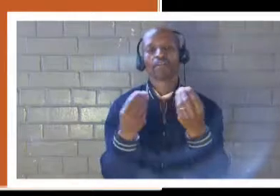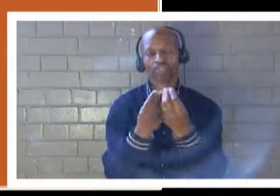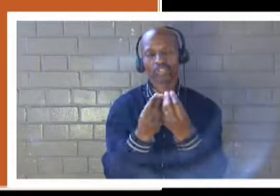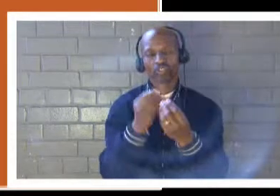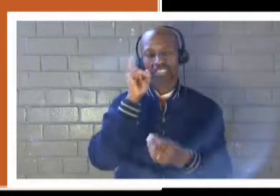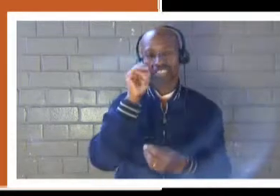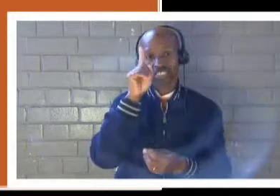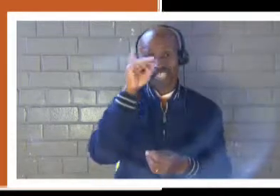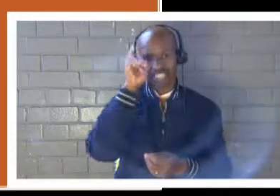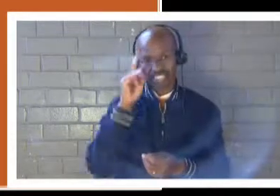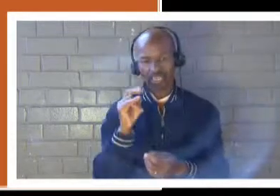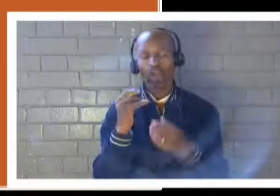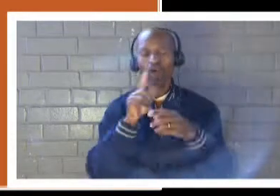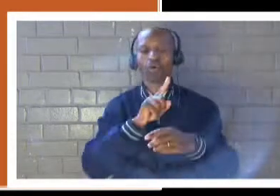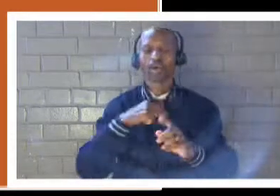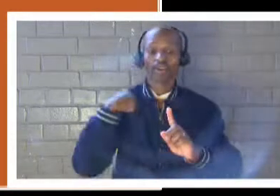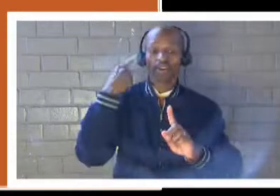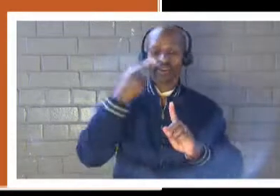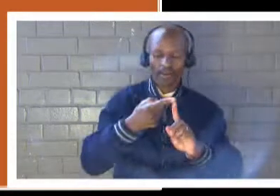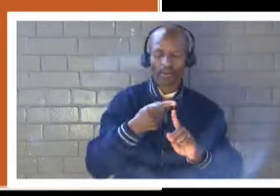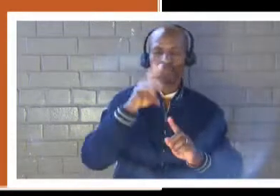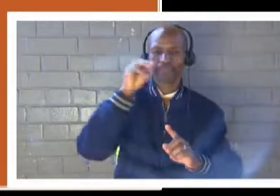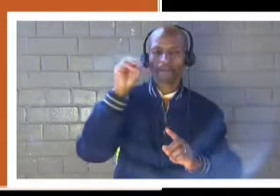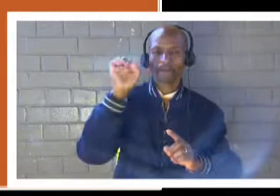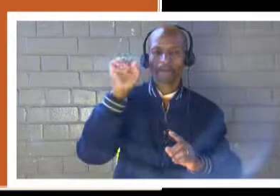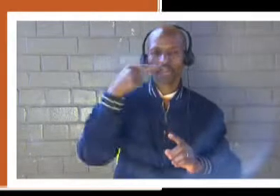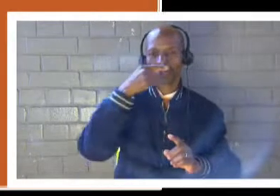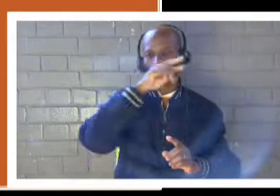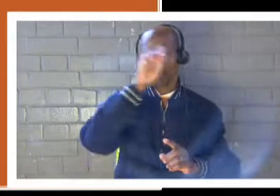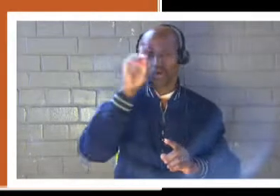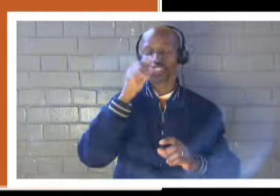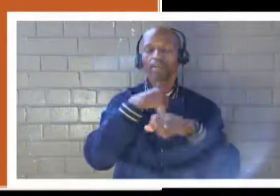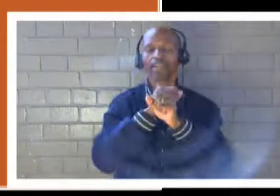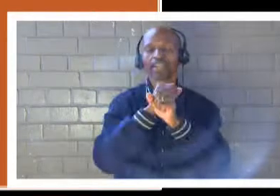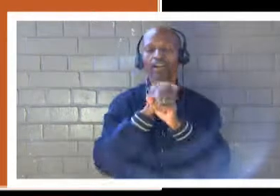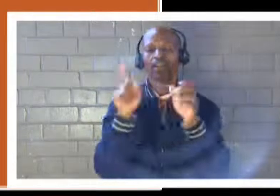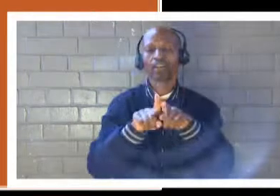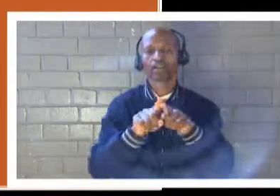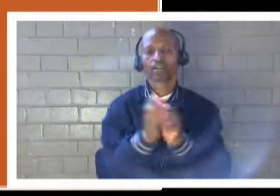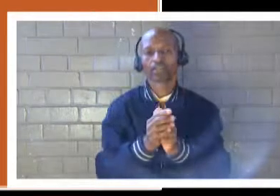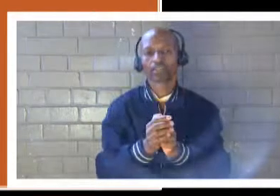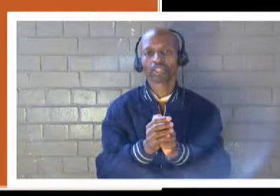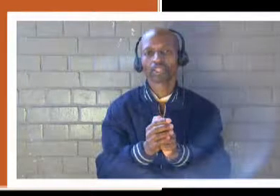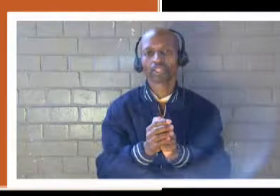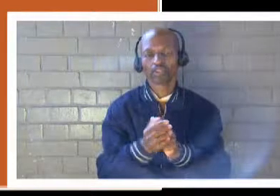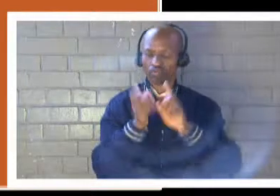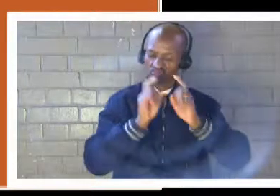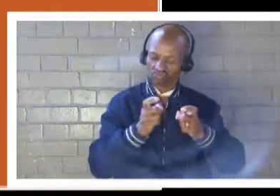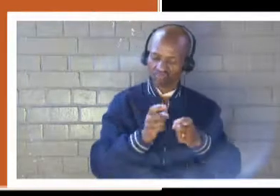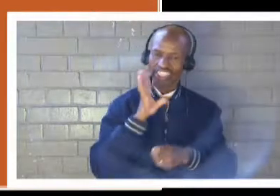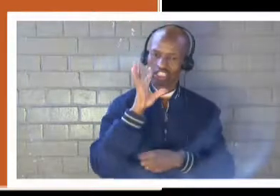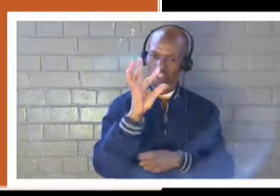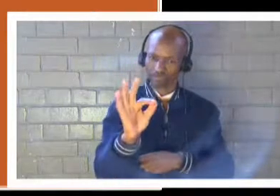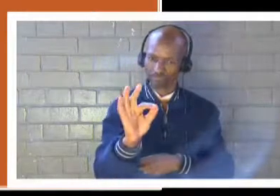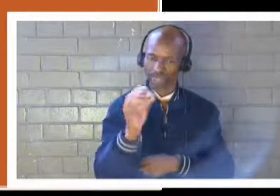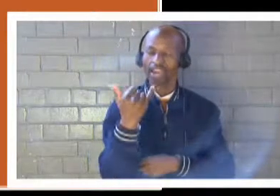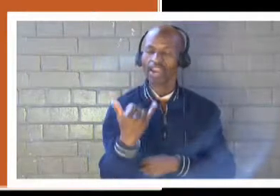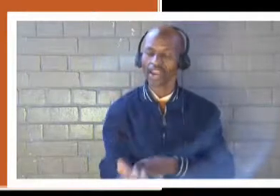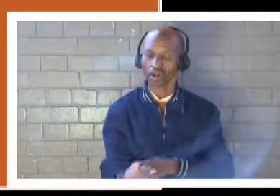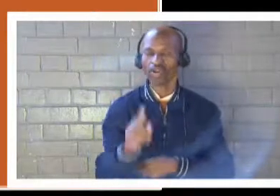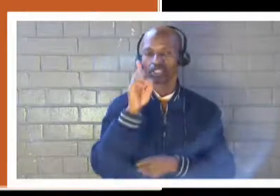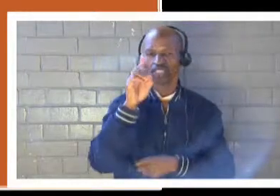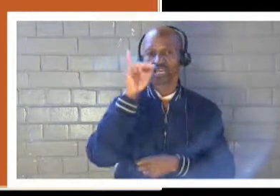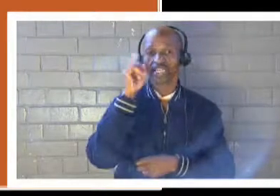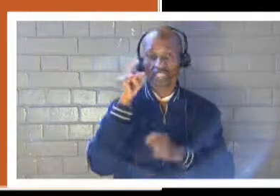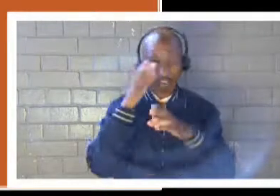by DID since their method to just procure themselves was proving to be faster and cheaper. So